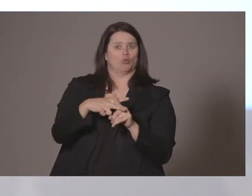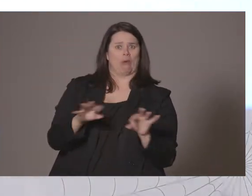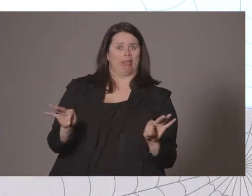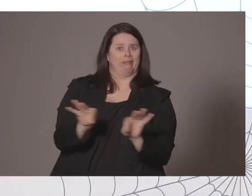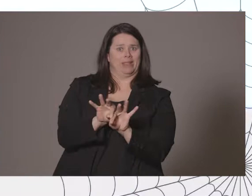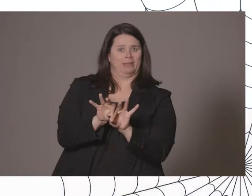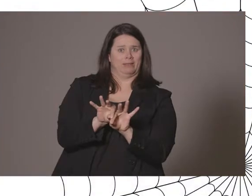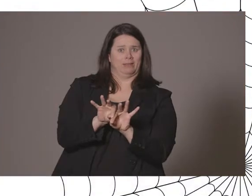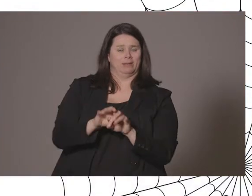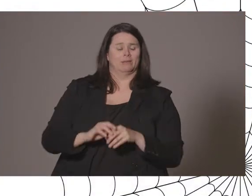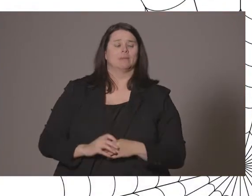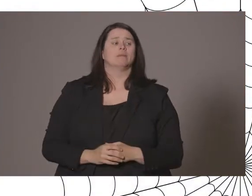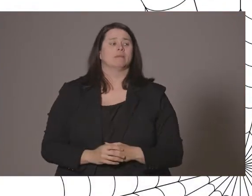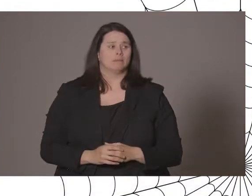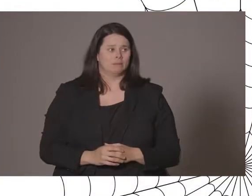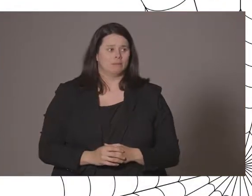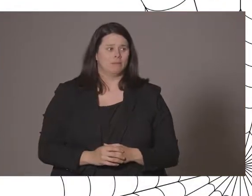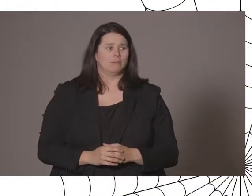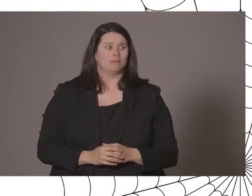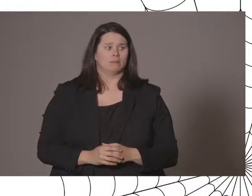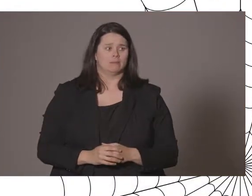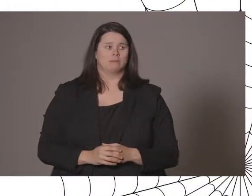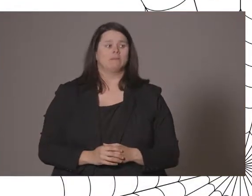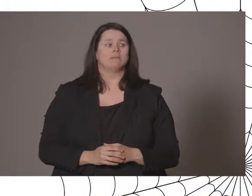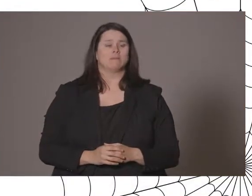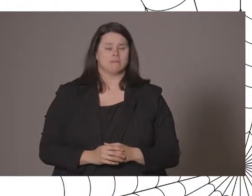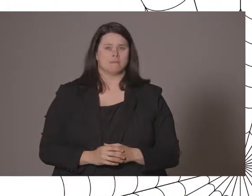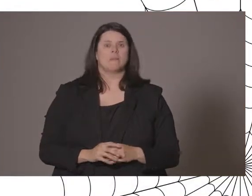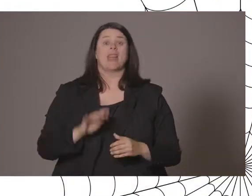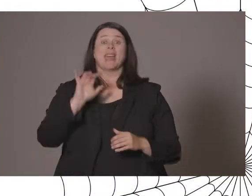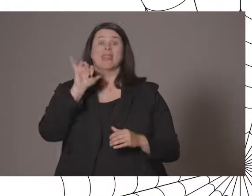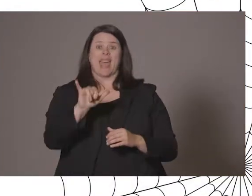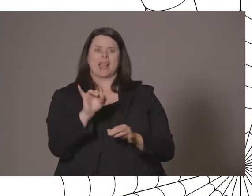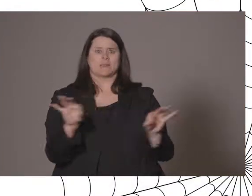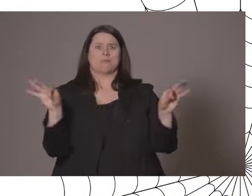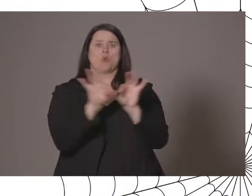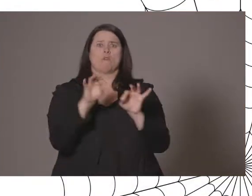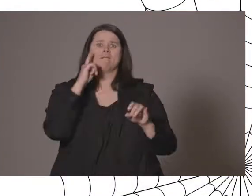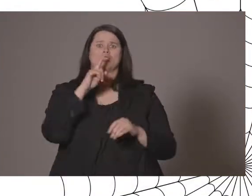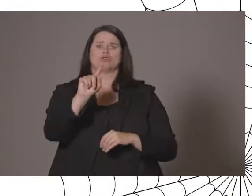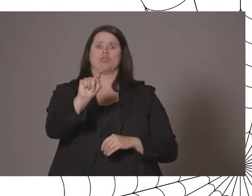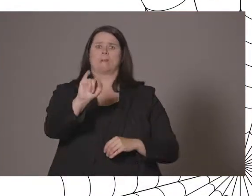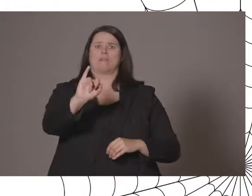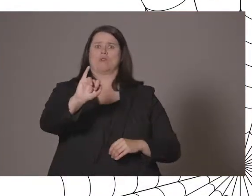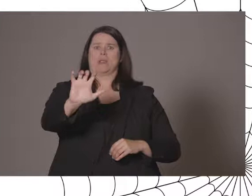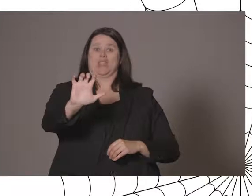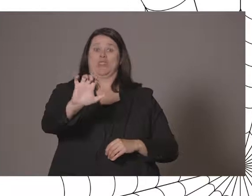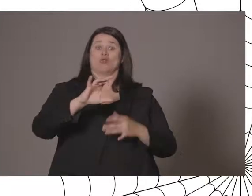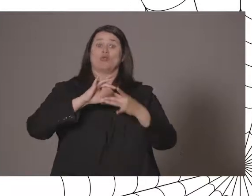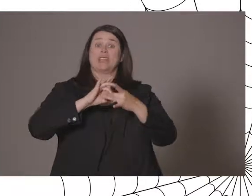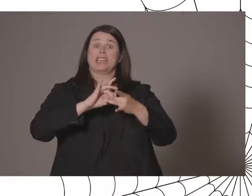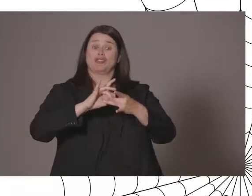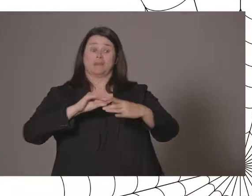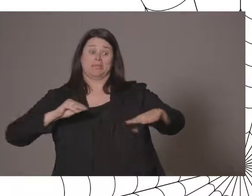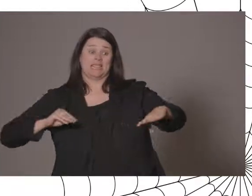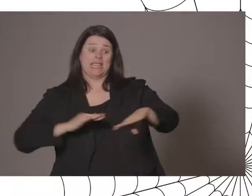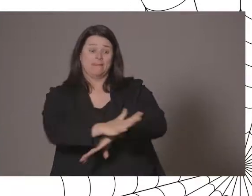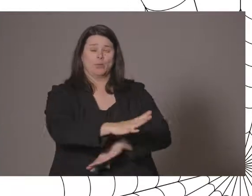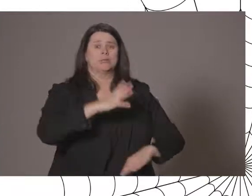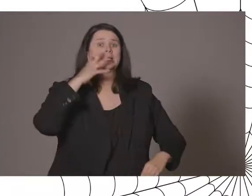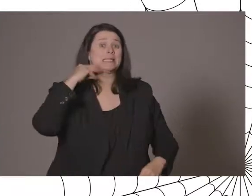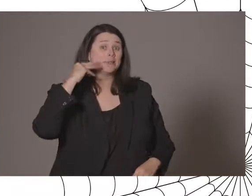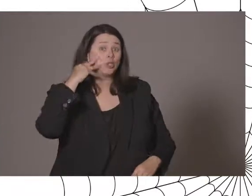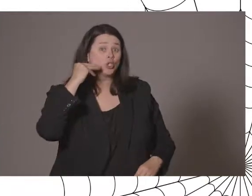And that goes into the next one, that relationships are the crux of trauma-informed care, and relationships influence experience.